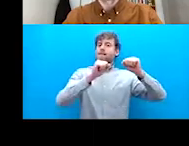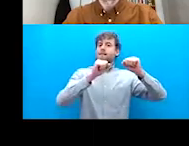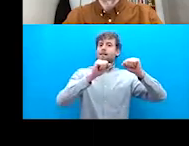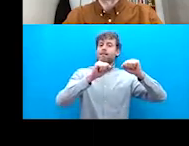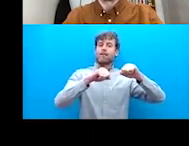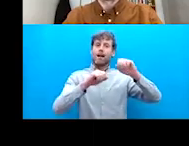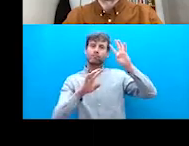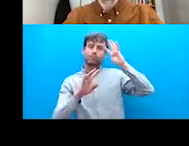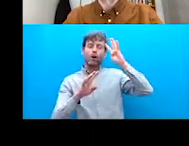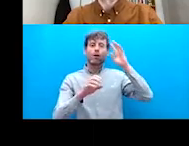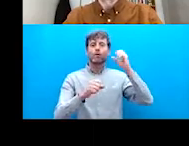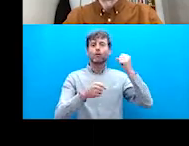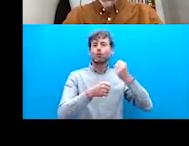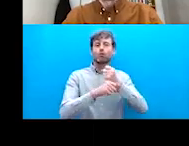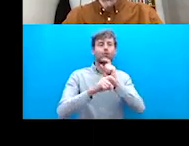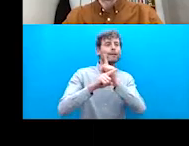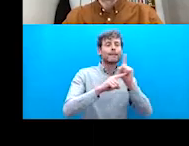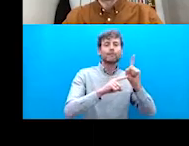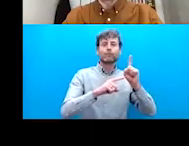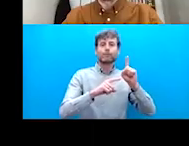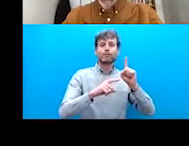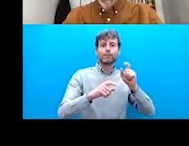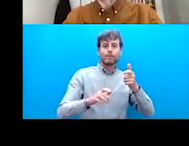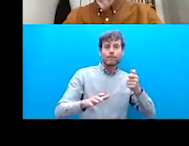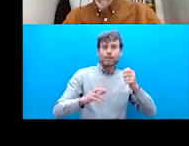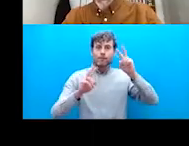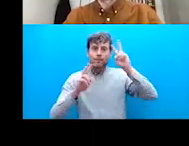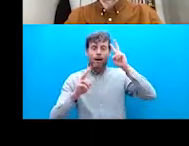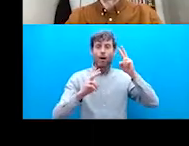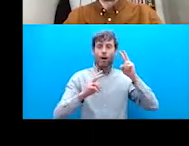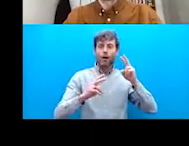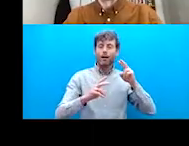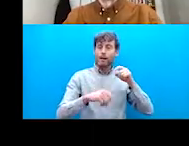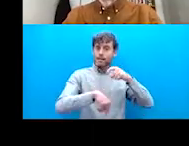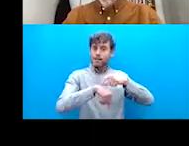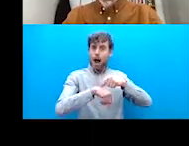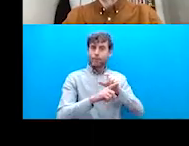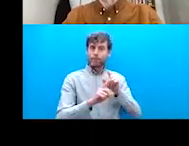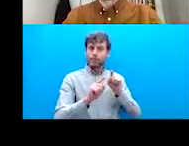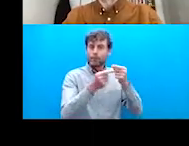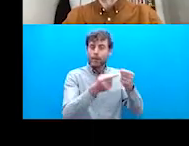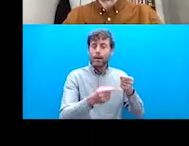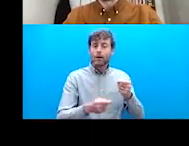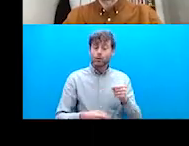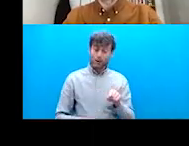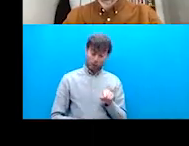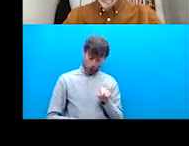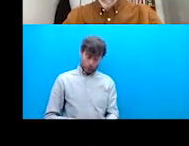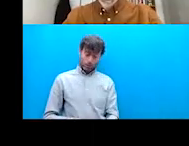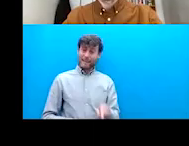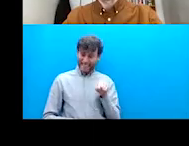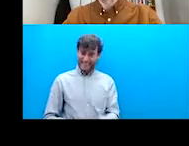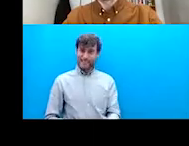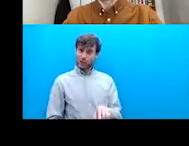task under time pressure. Now, meaning grammar parallelism should just be the way the language system works